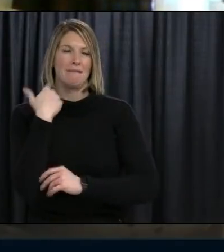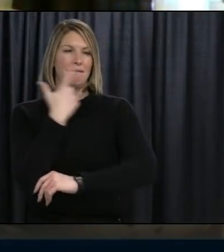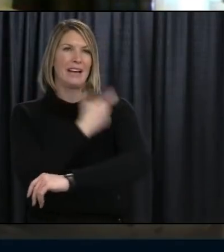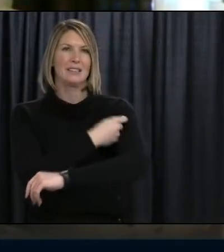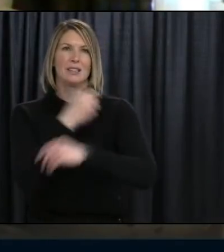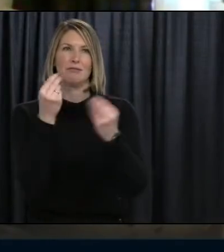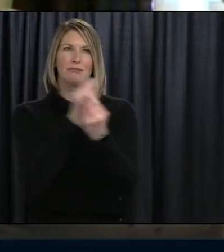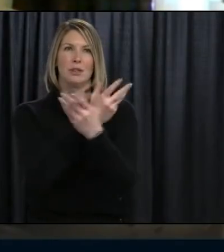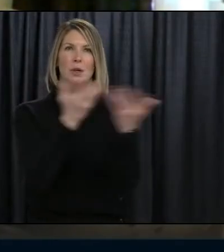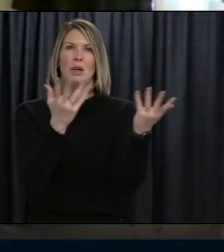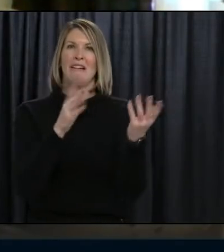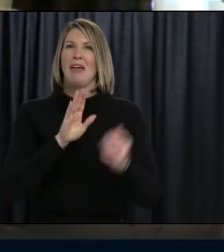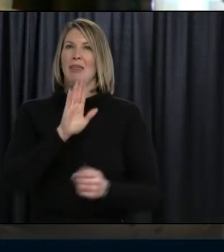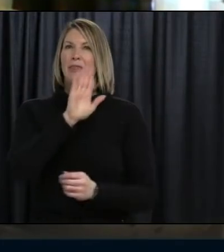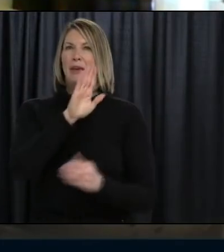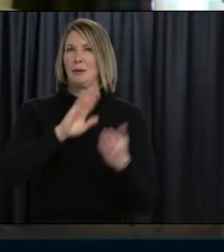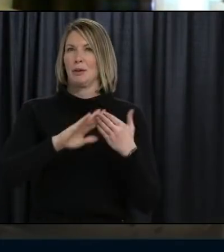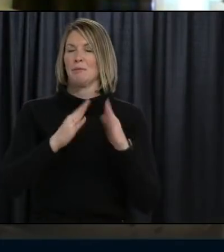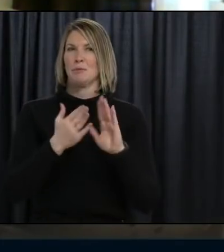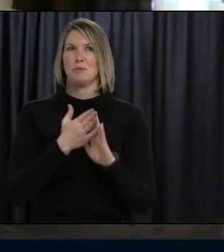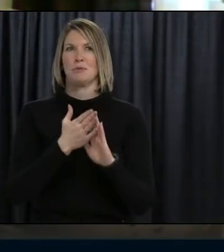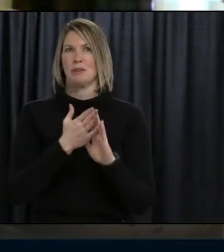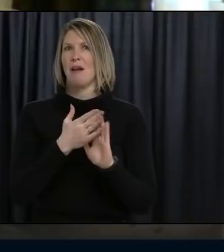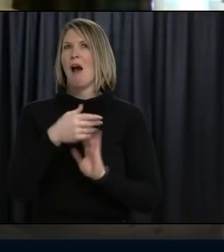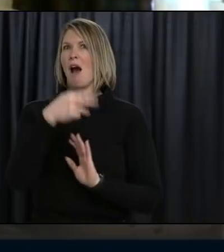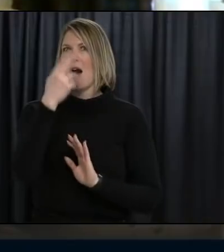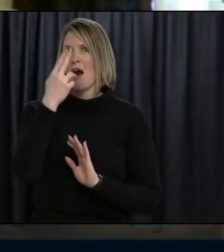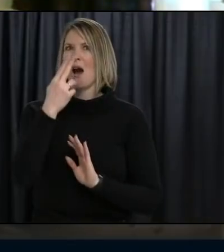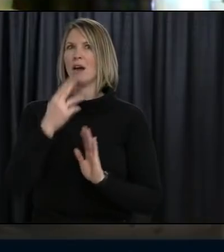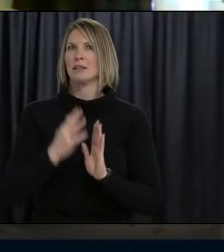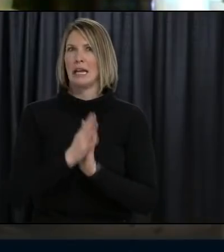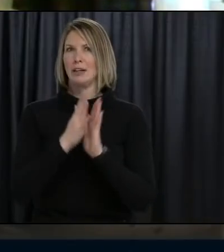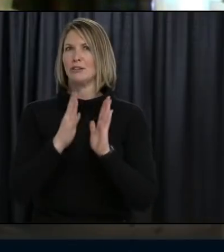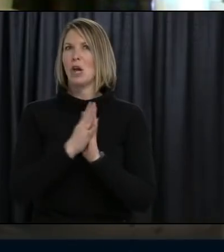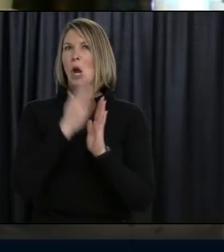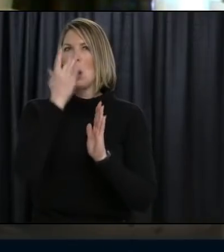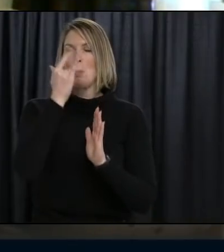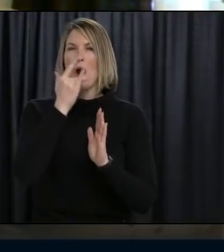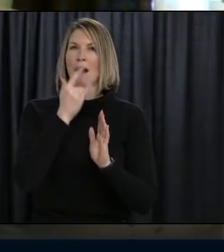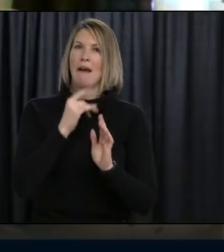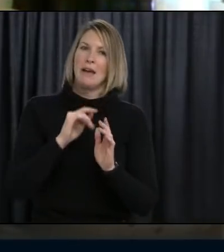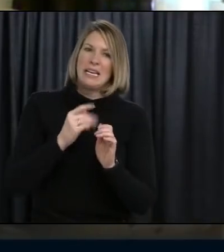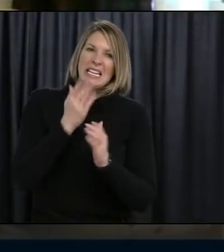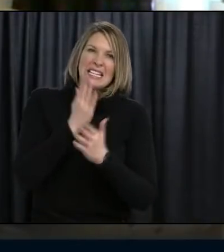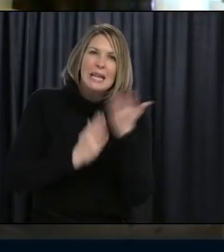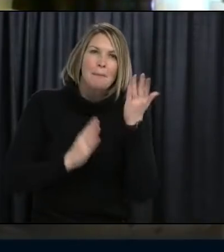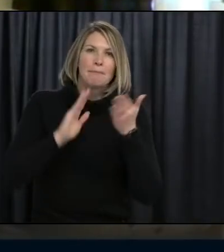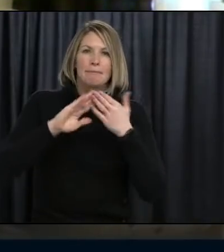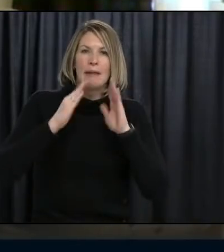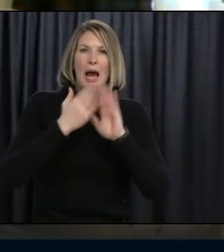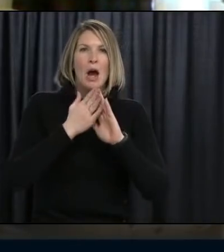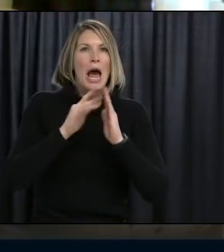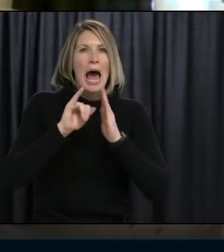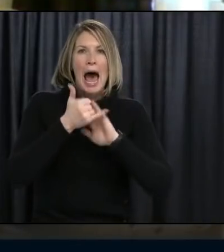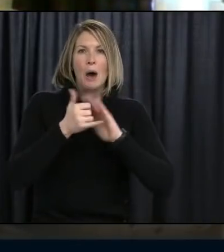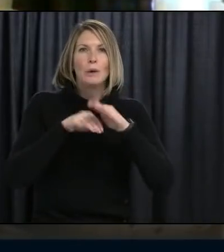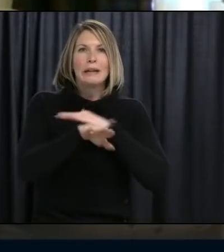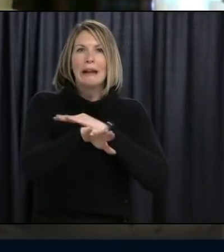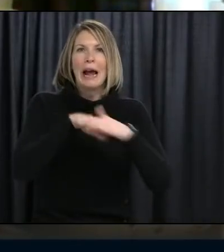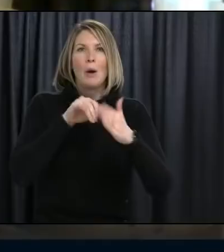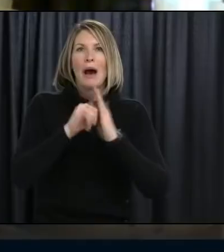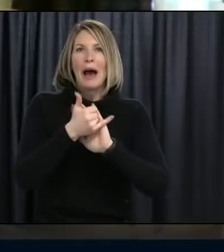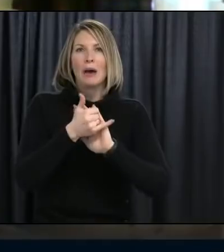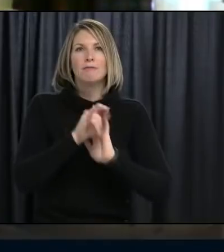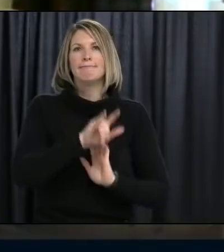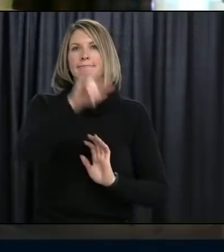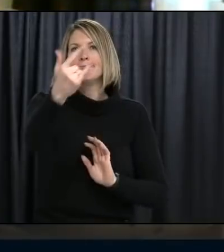at-risk populations for multiple reasons. We know that the remoteness of these isolated communities